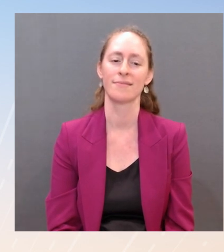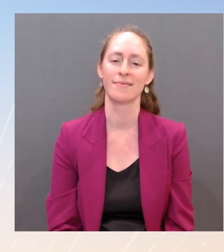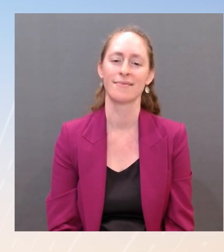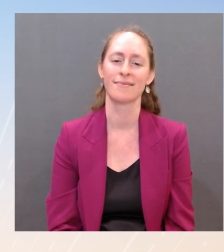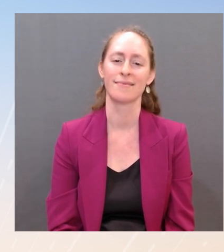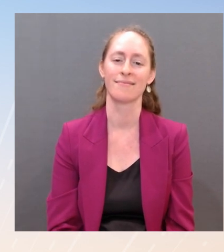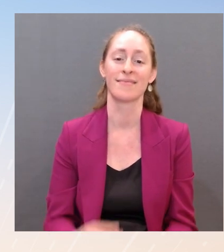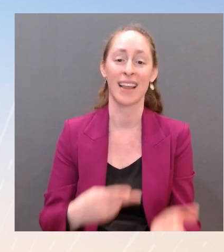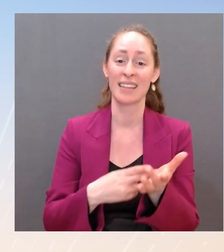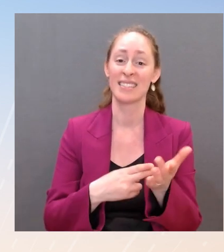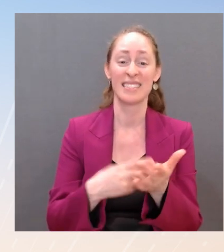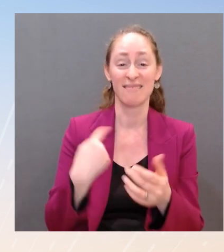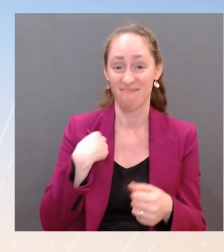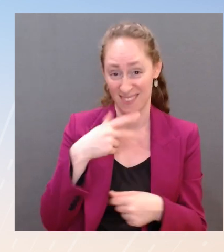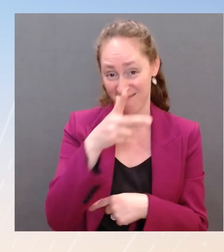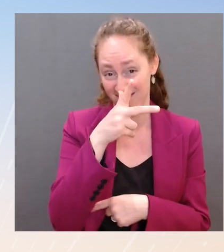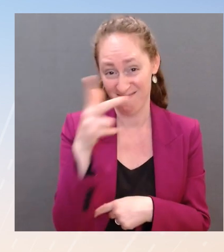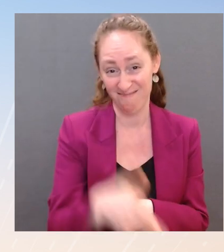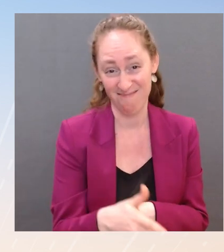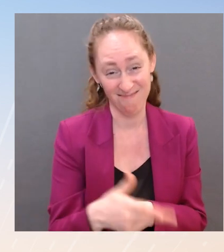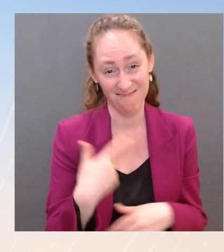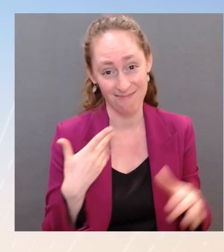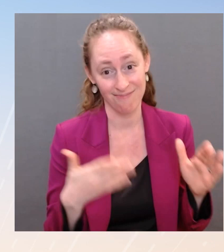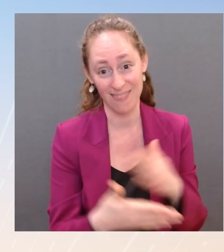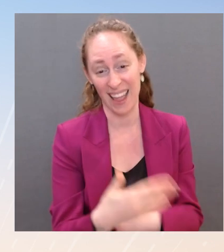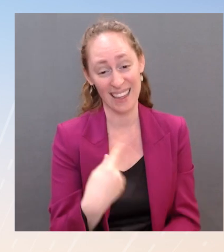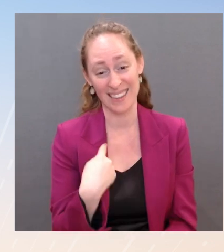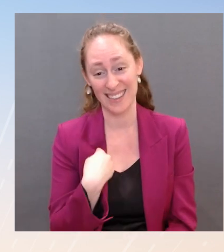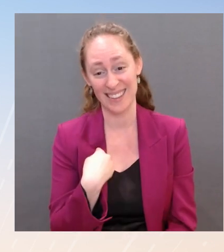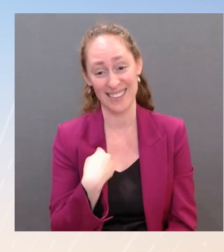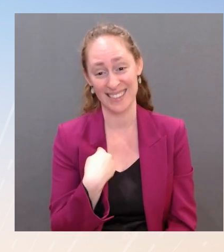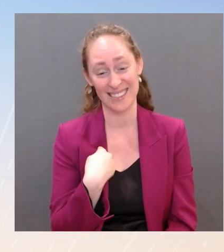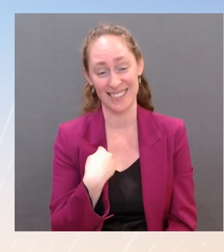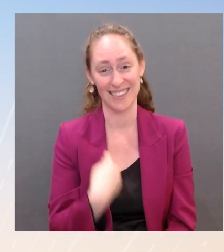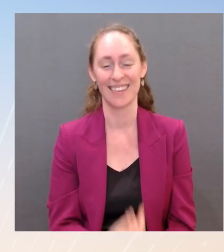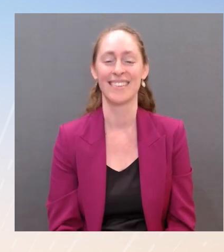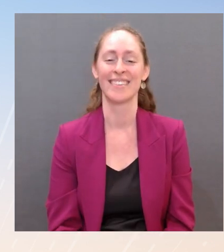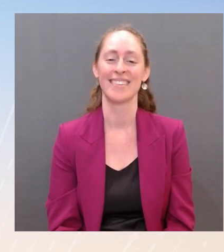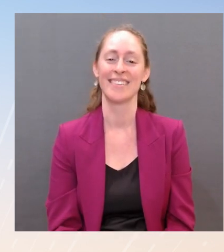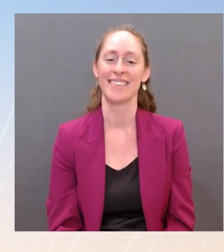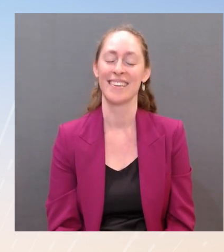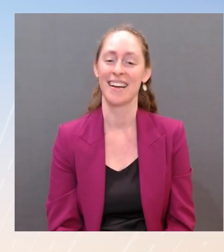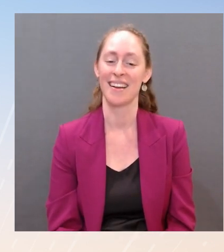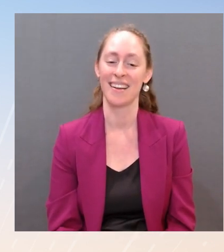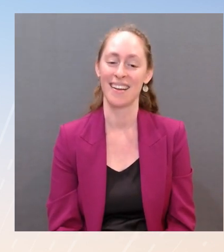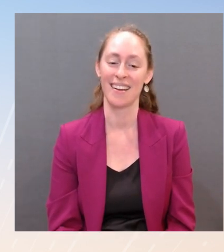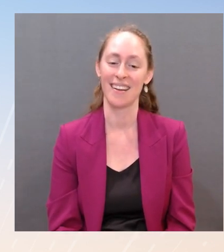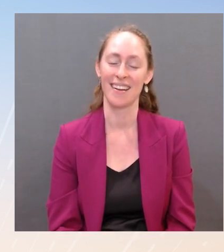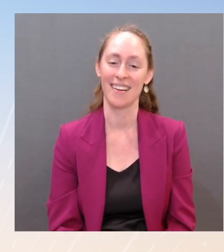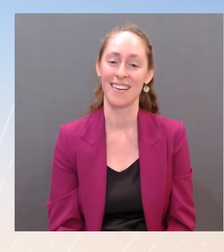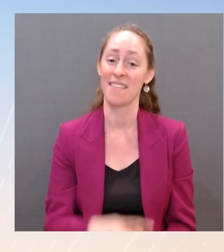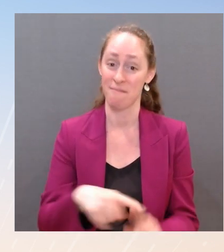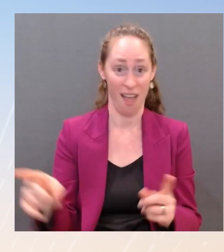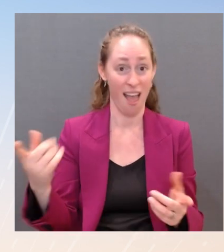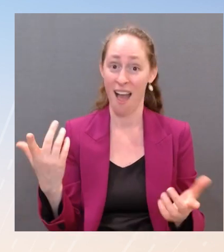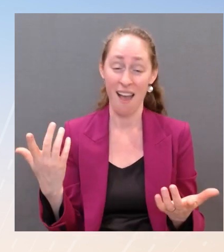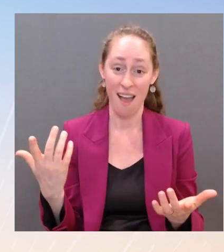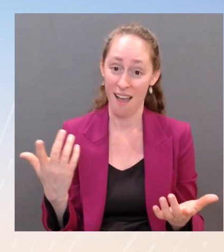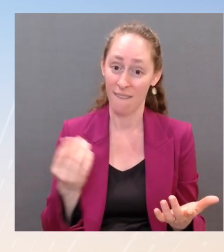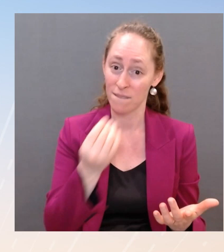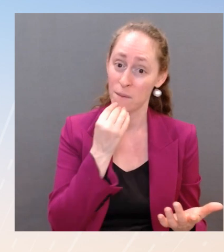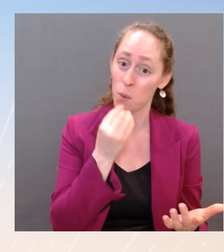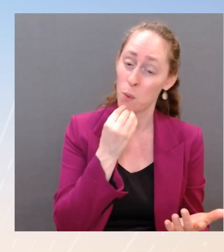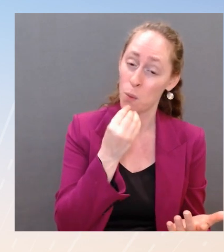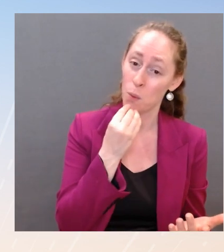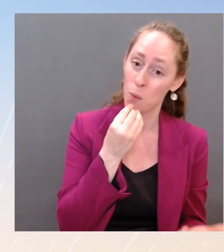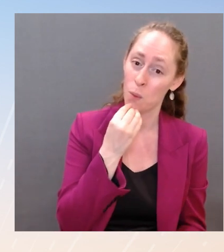have found that using food, as I said, as a way to tell stories is really what I'm passionate about. And it took me a